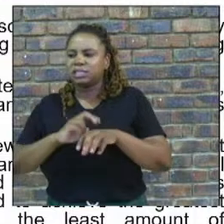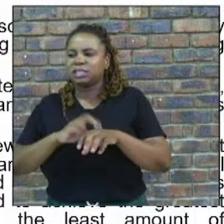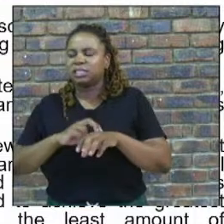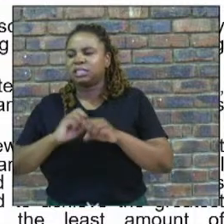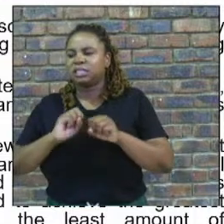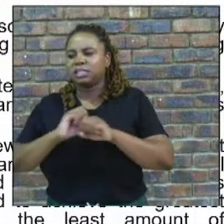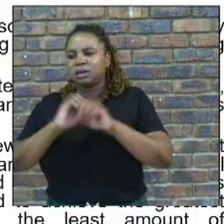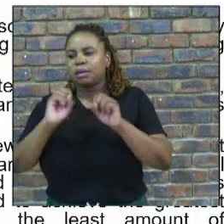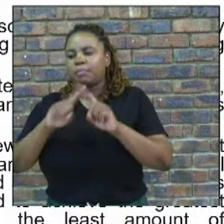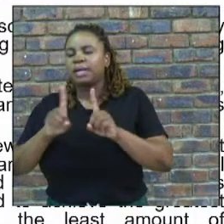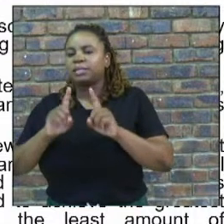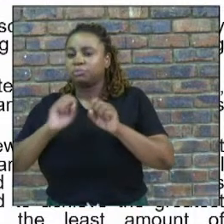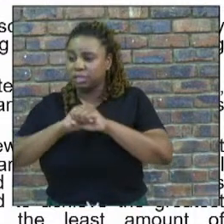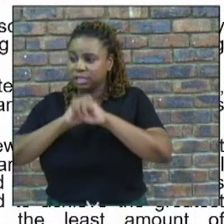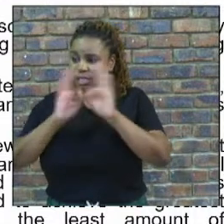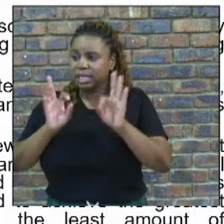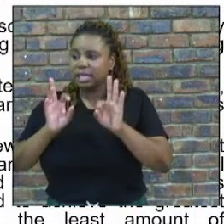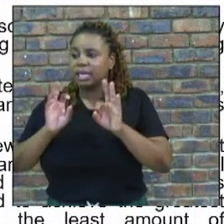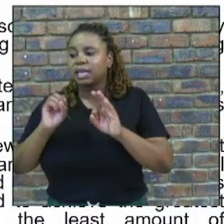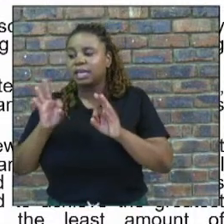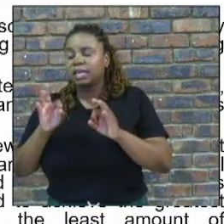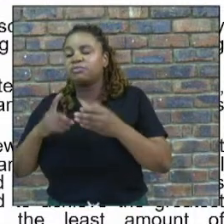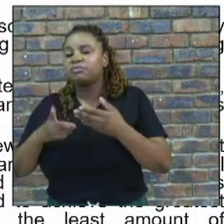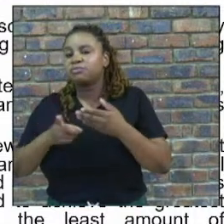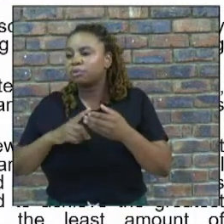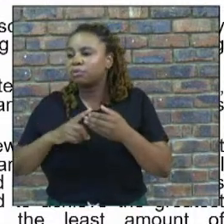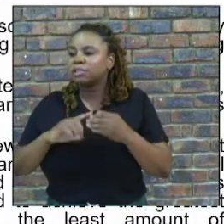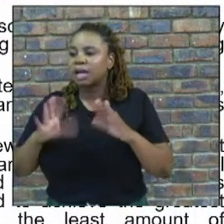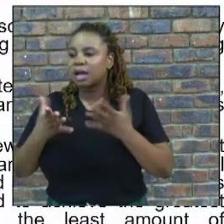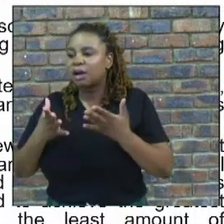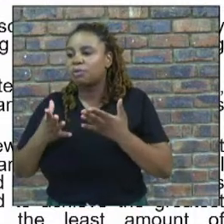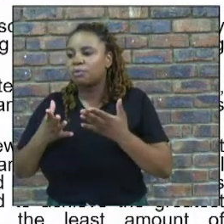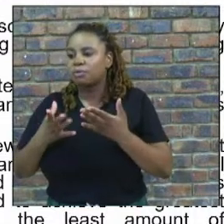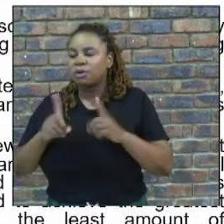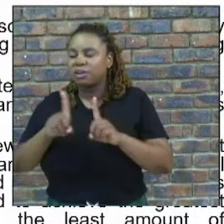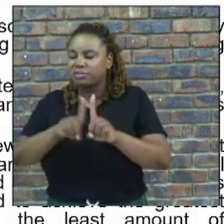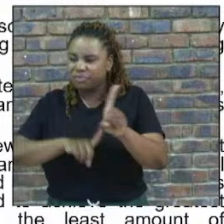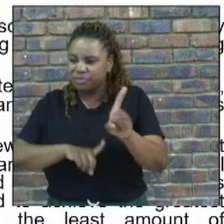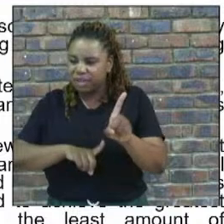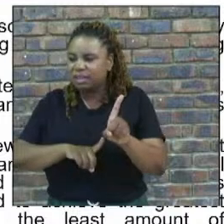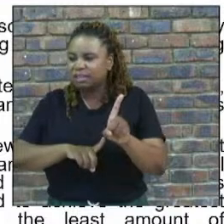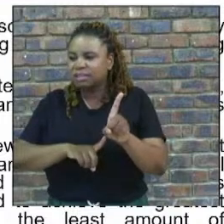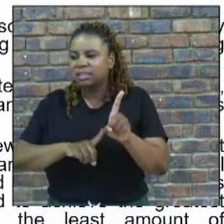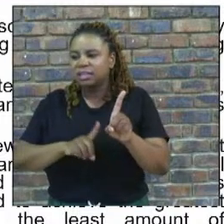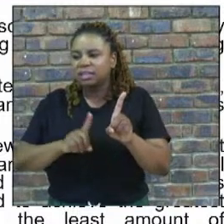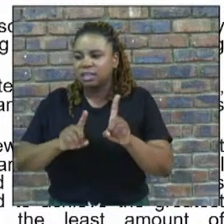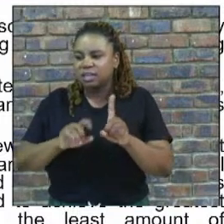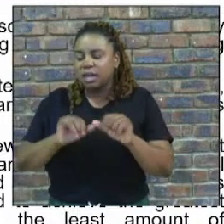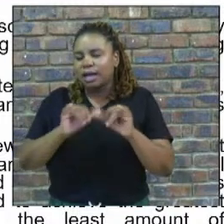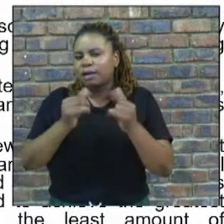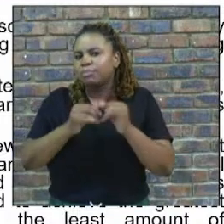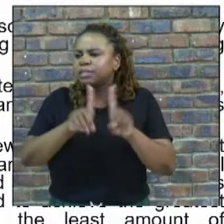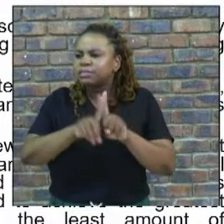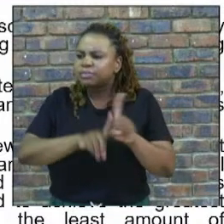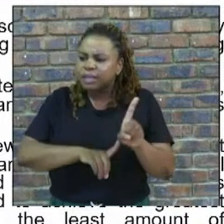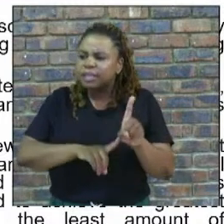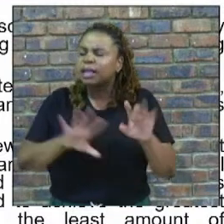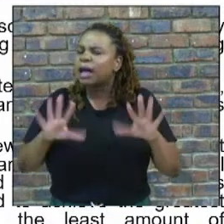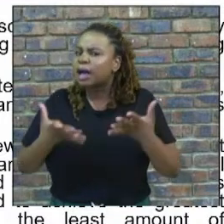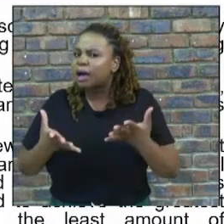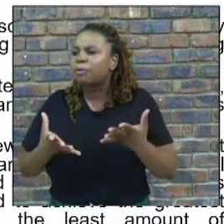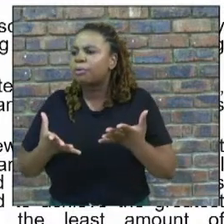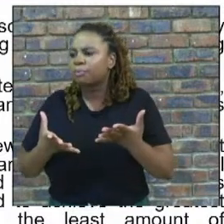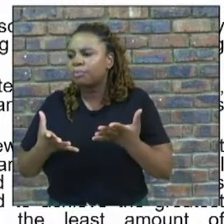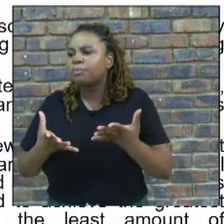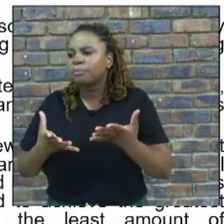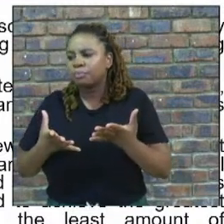penalties for the environment. We must be clear about potential penalties for fronting in